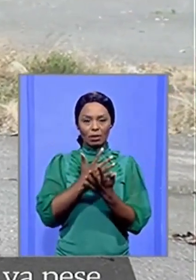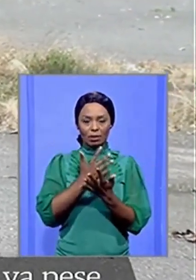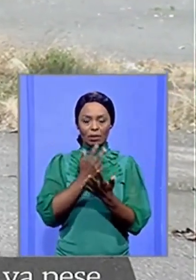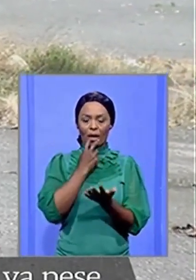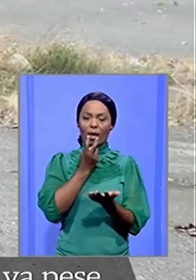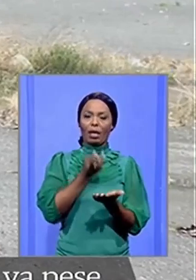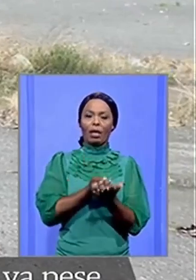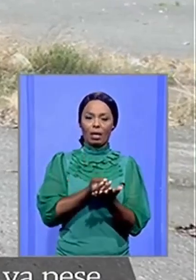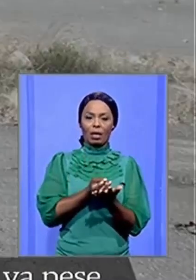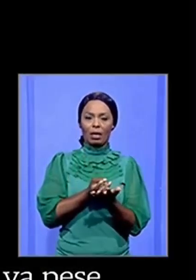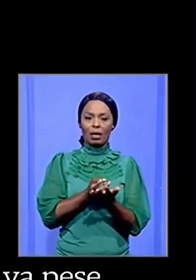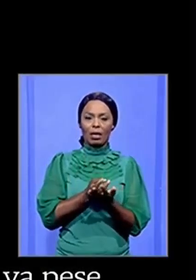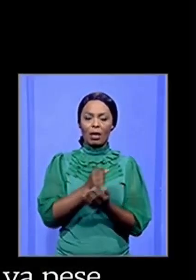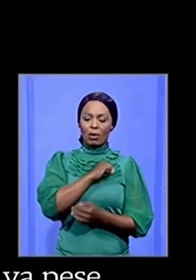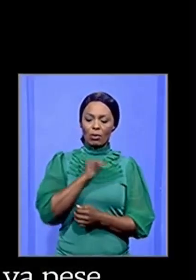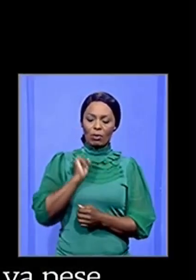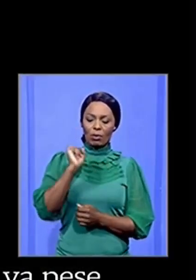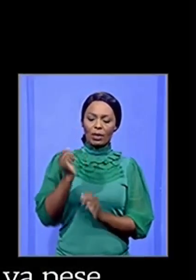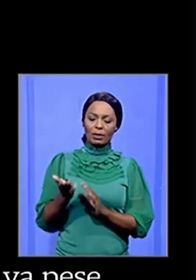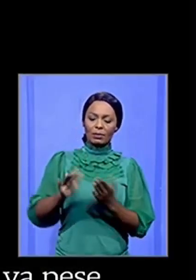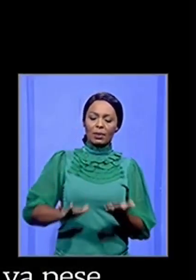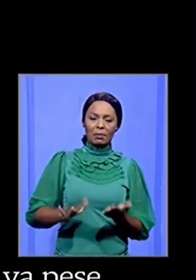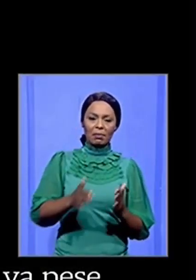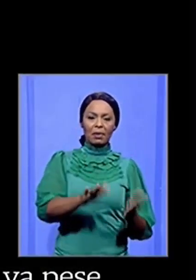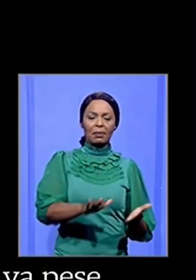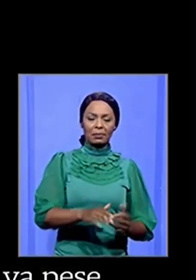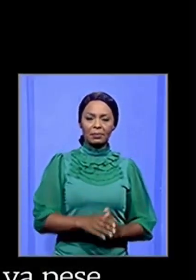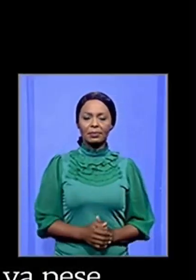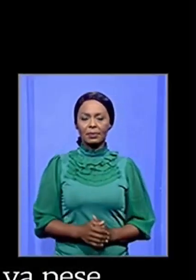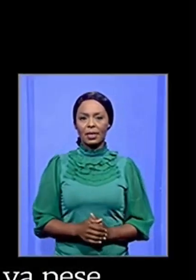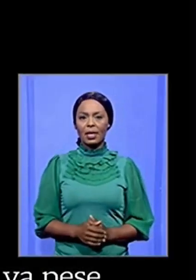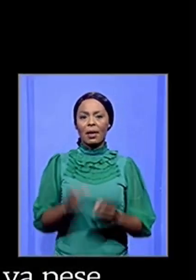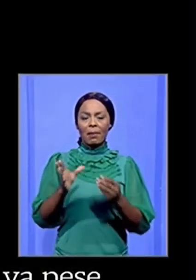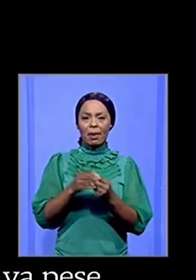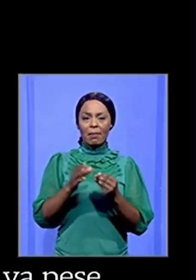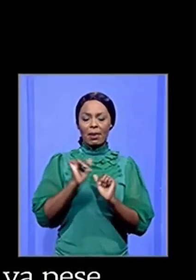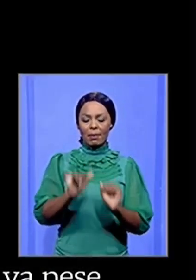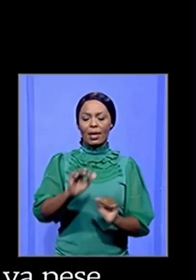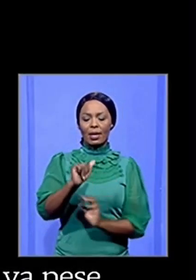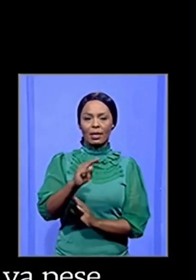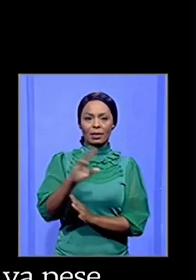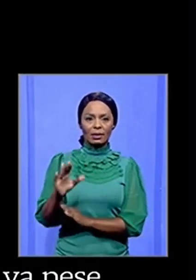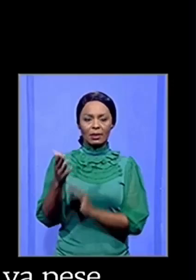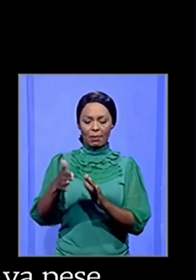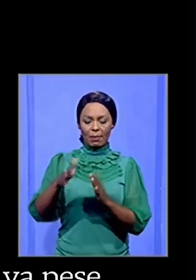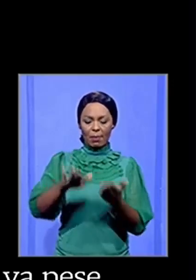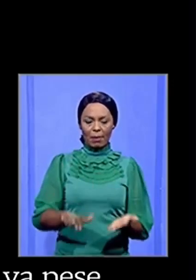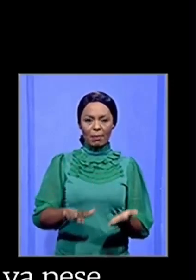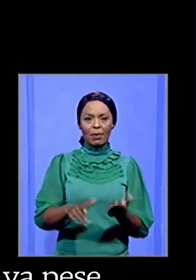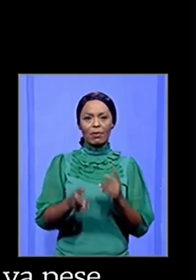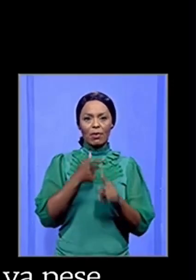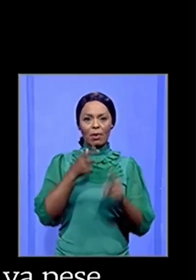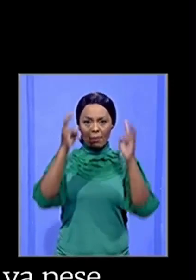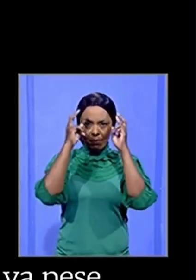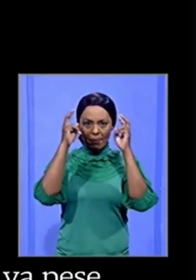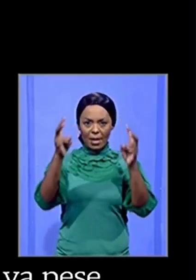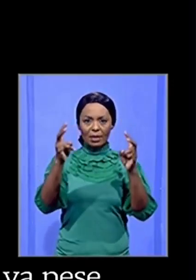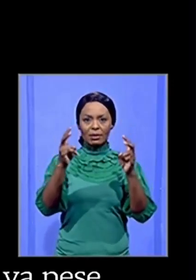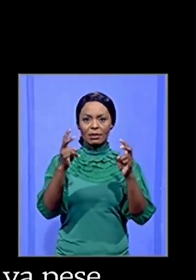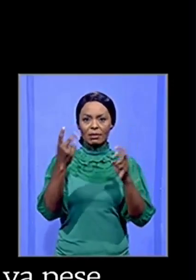of the passing of our comrades. Palo ya batho bao ba hlokagetšego kotsing ya bese yeo e bego e tšwa kopanong ya ANC